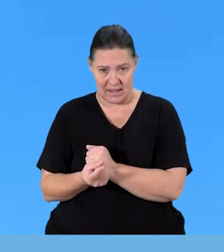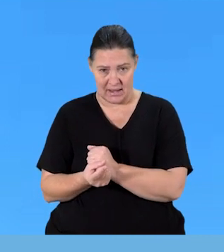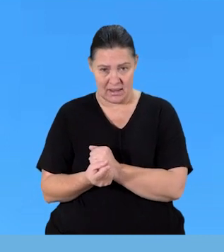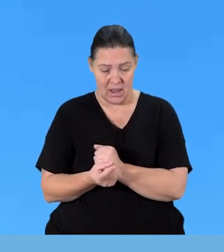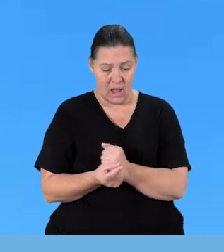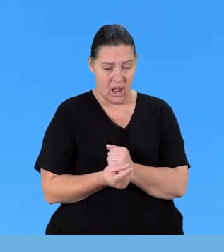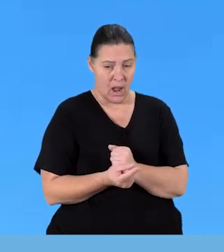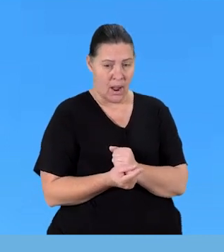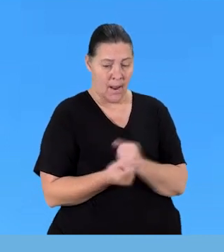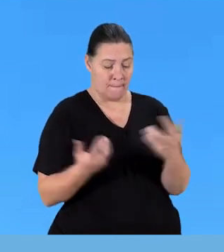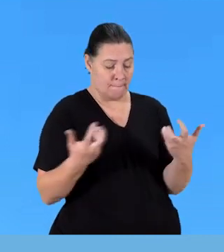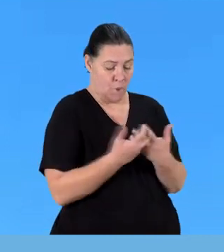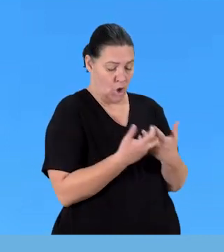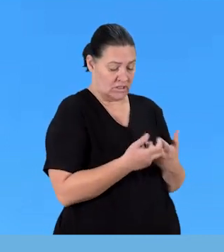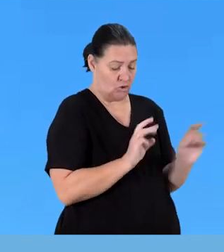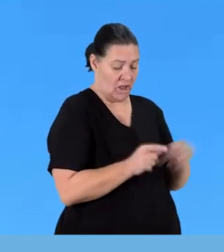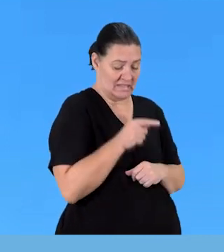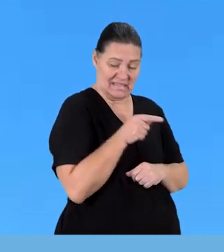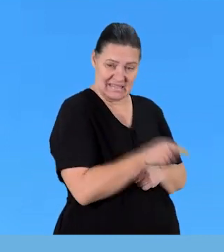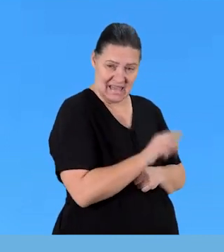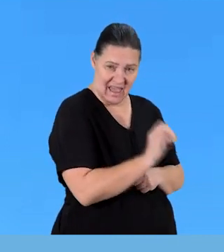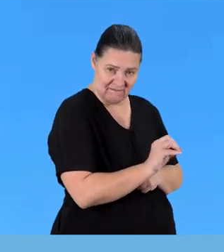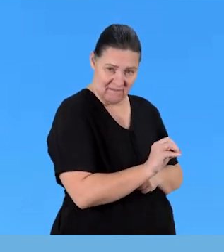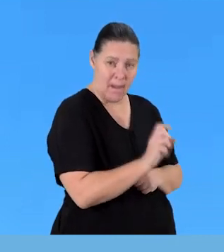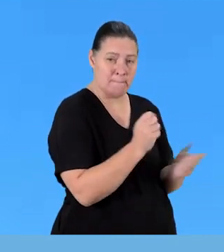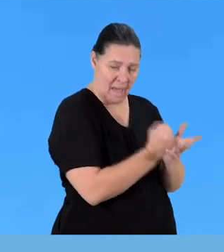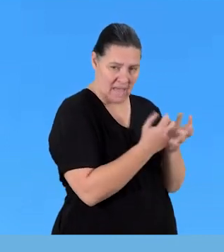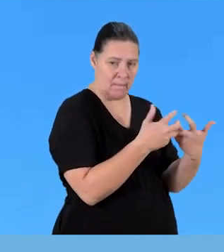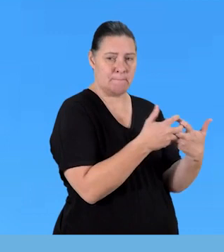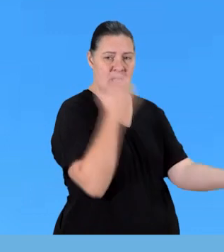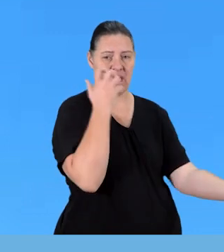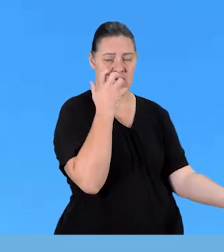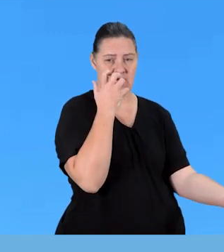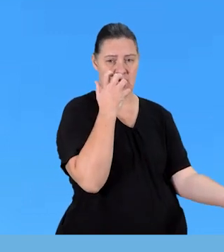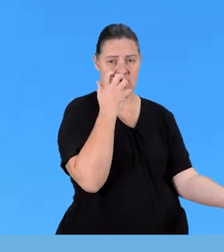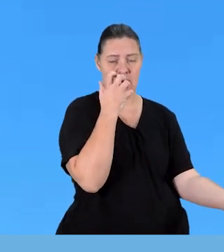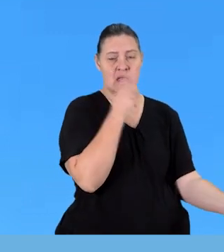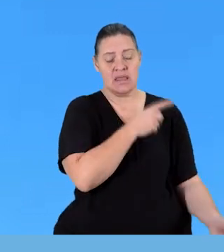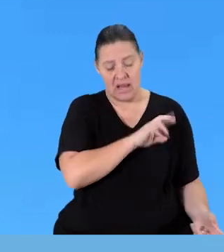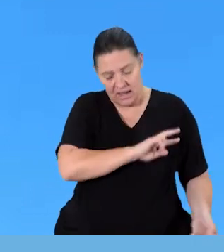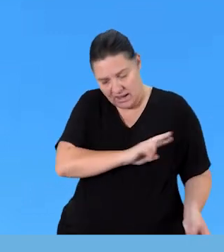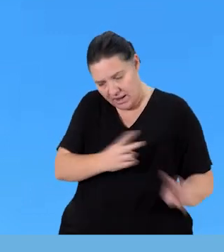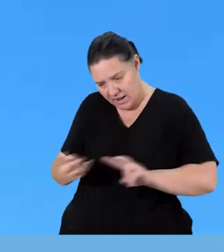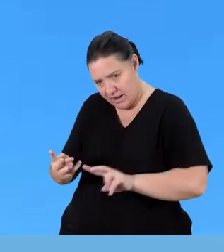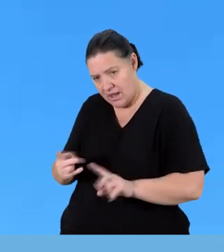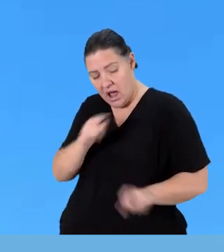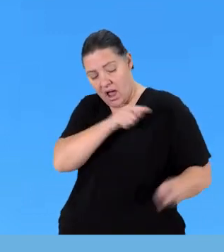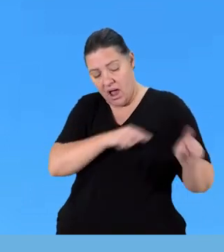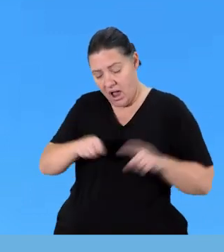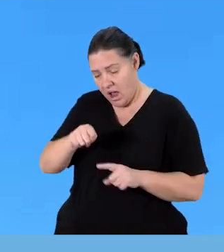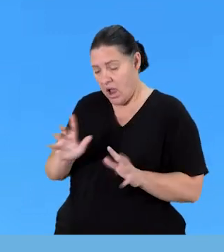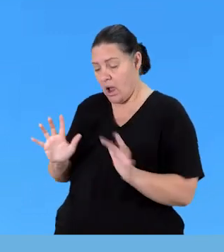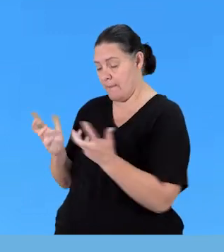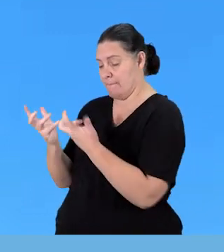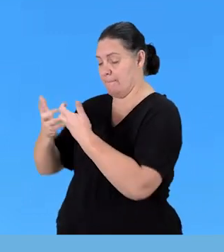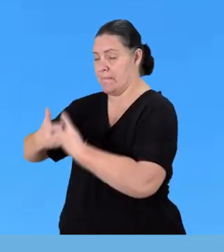that are holding the reactant particles together, they must be broken. And new bonds that are linking the particles of the new substance